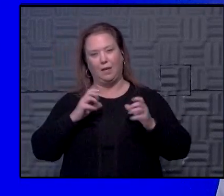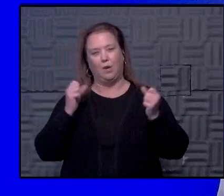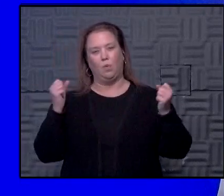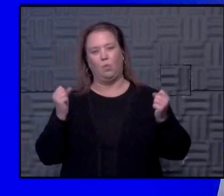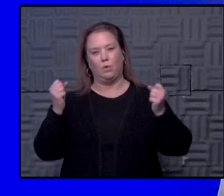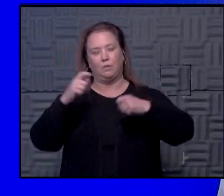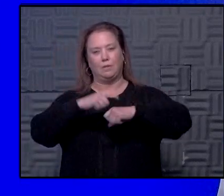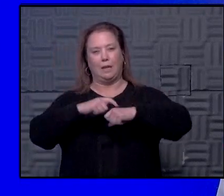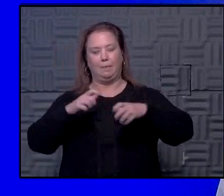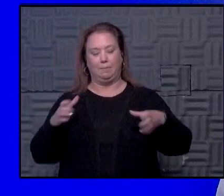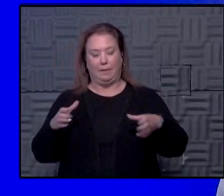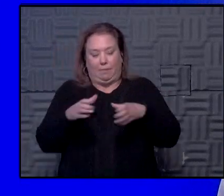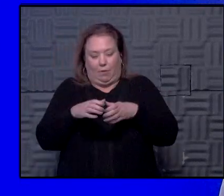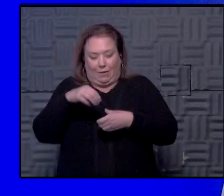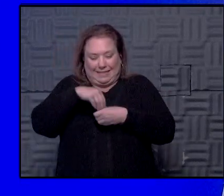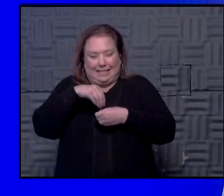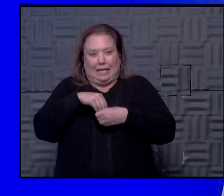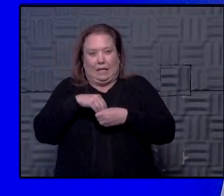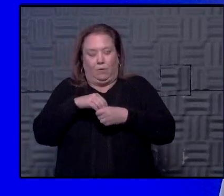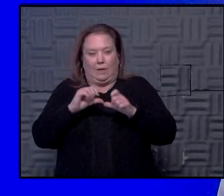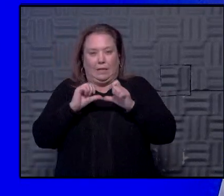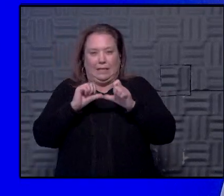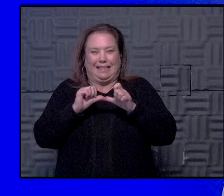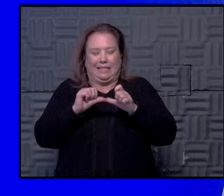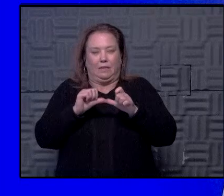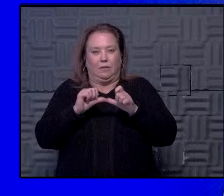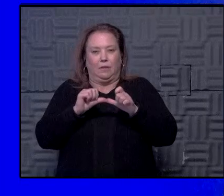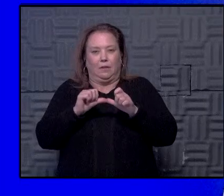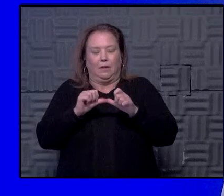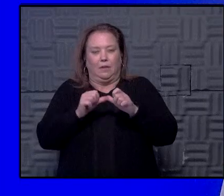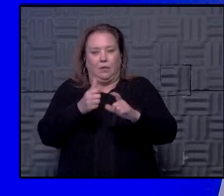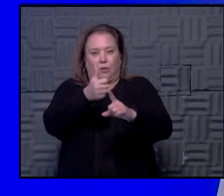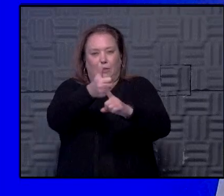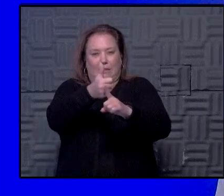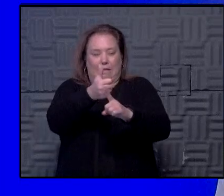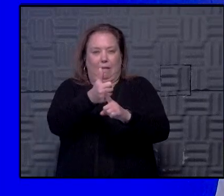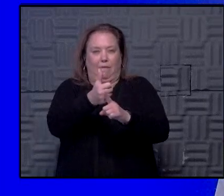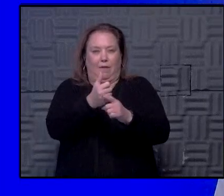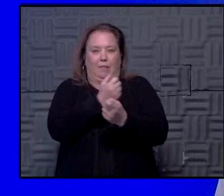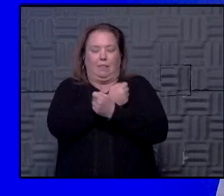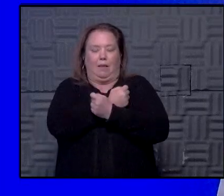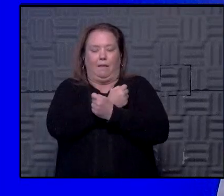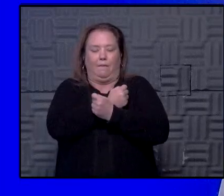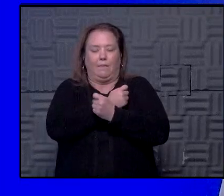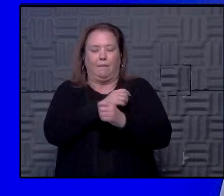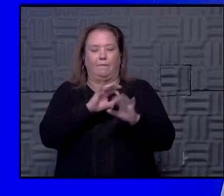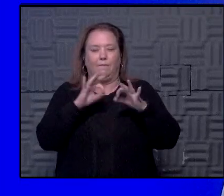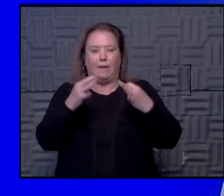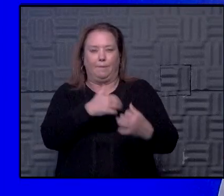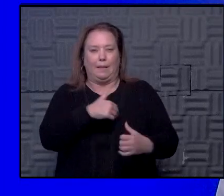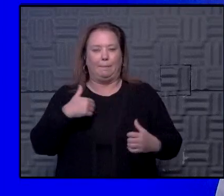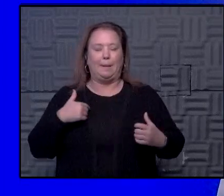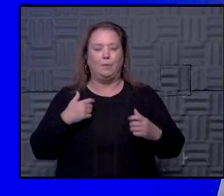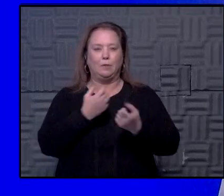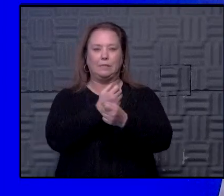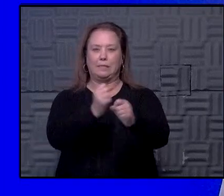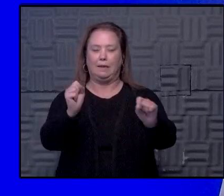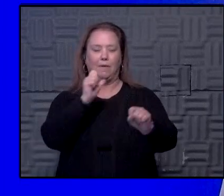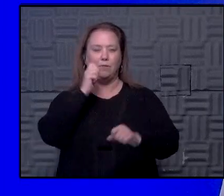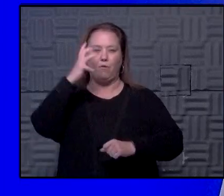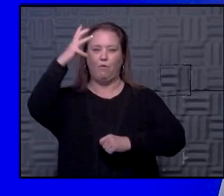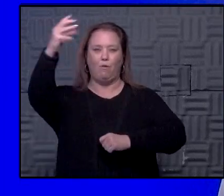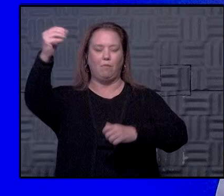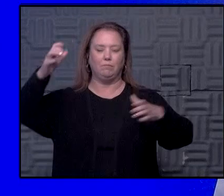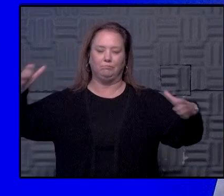winter. People are meeting inside more. Continue to be vigilant. Really keep yourself, your loved ones, and your family safe. Do those things we've talked about. Not go to